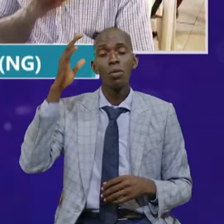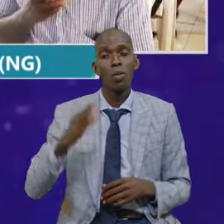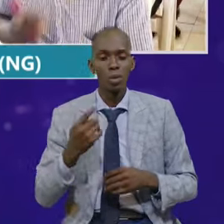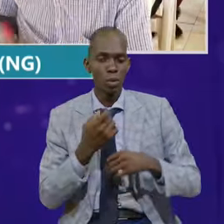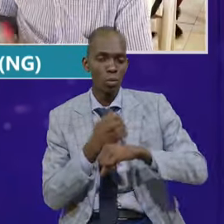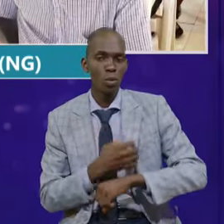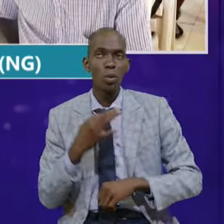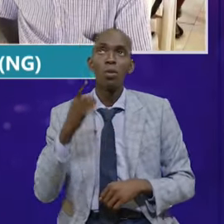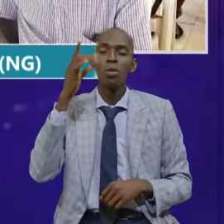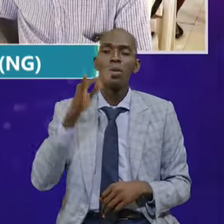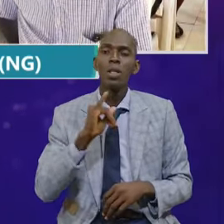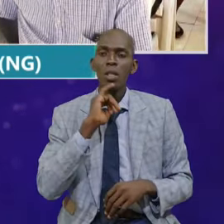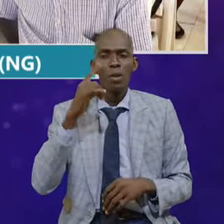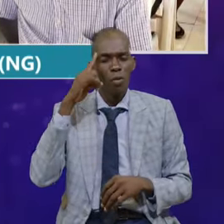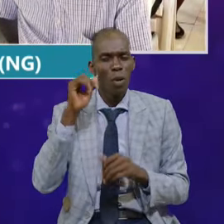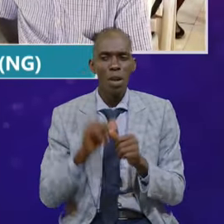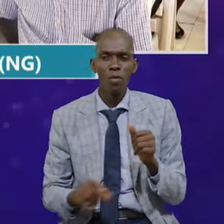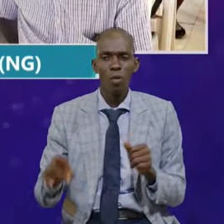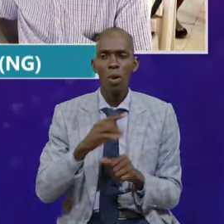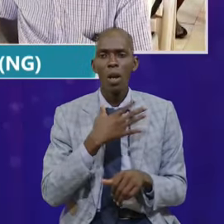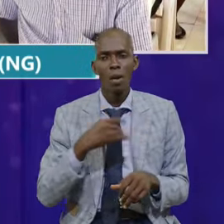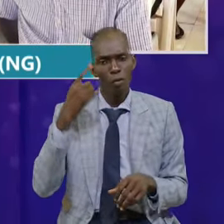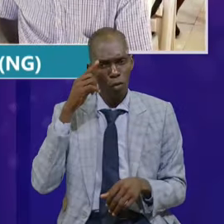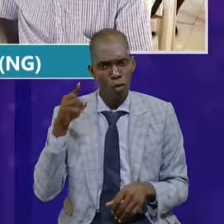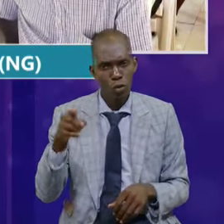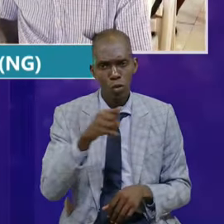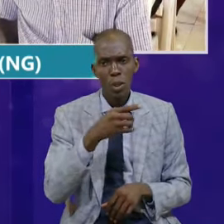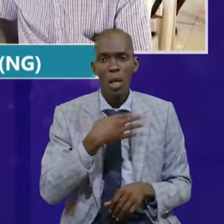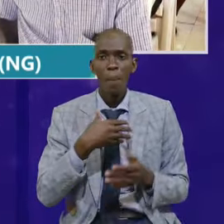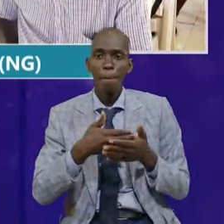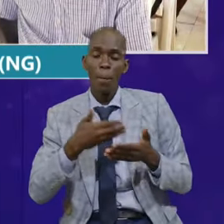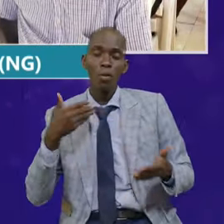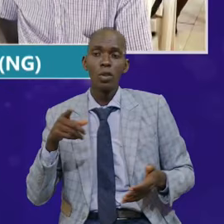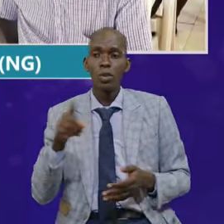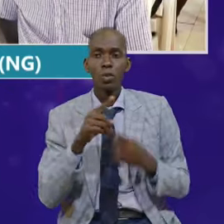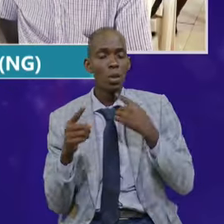for everyone and is for you. And before you tell